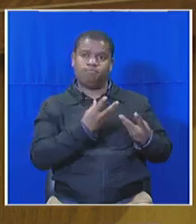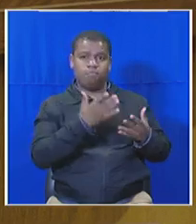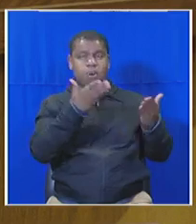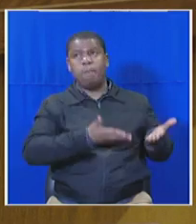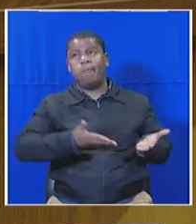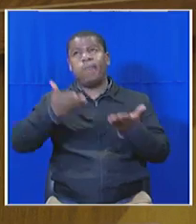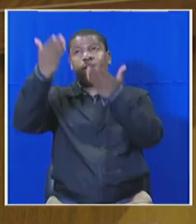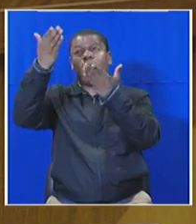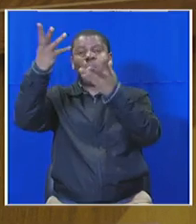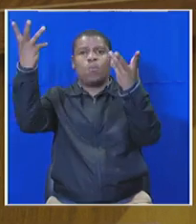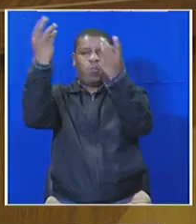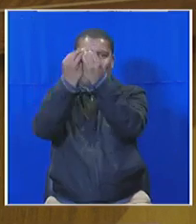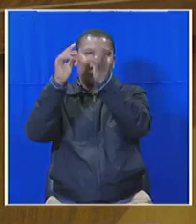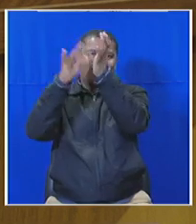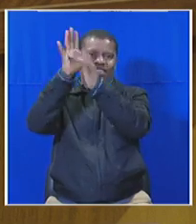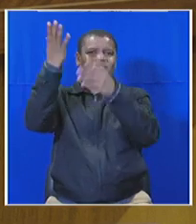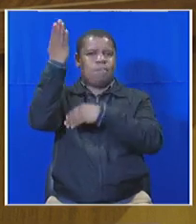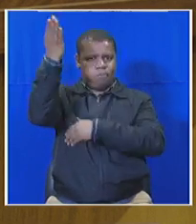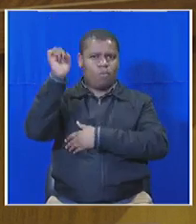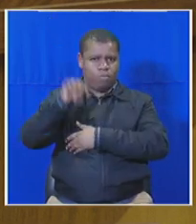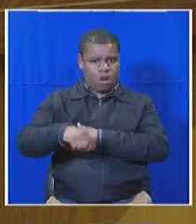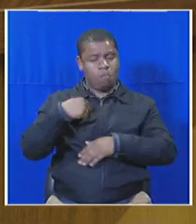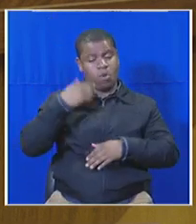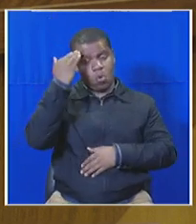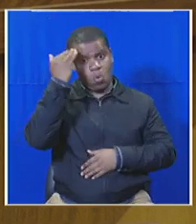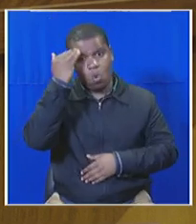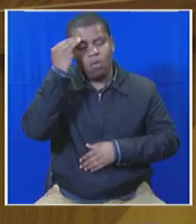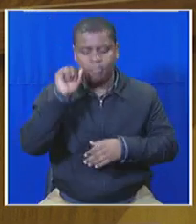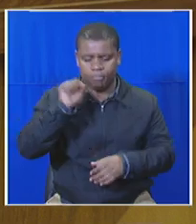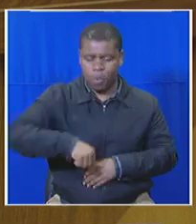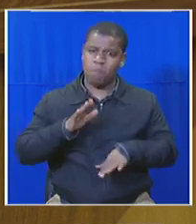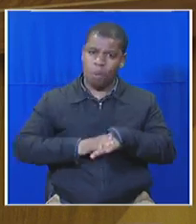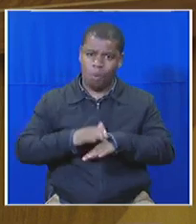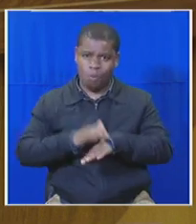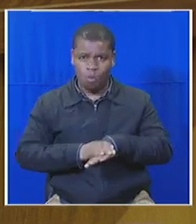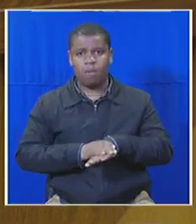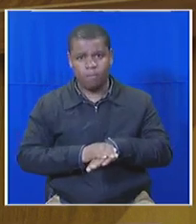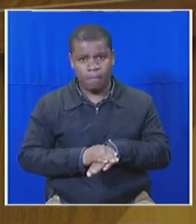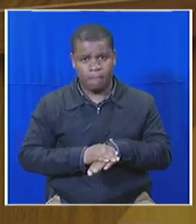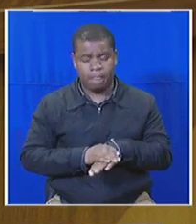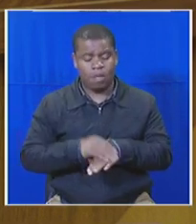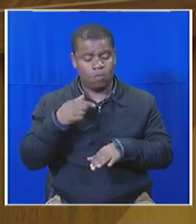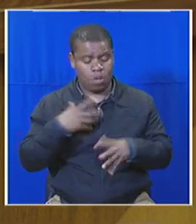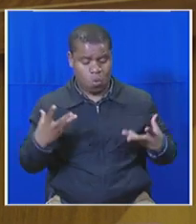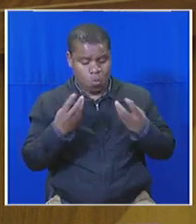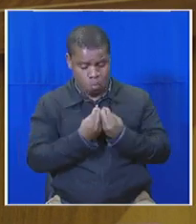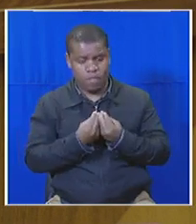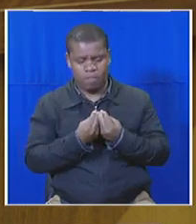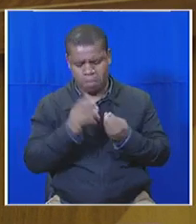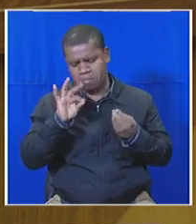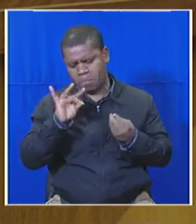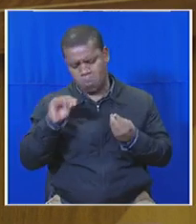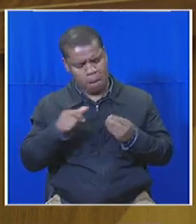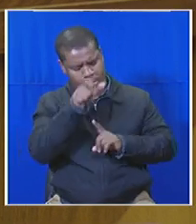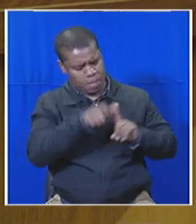it is at times like these that we actually get to know a little more about who we've worked with on a day-to-day basis. We